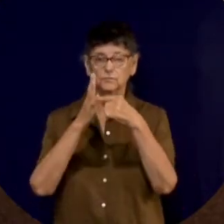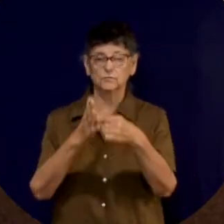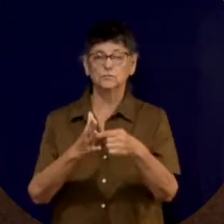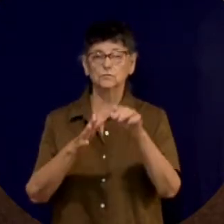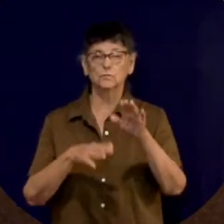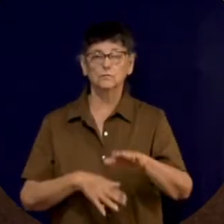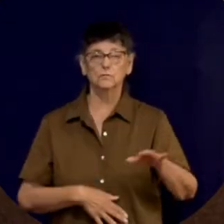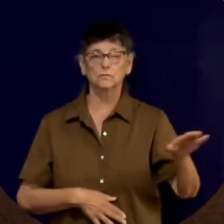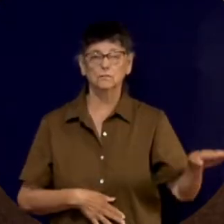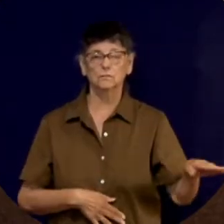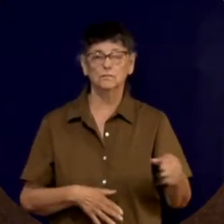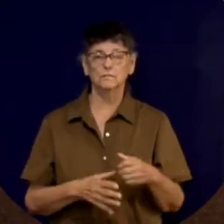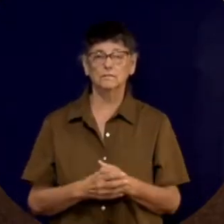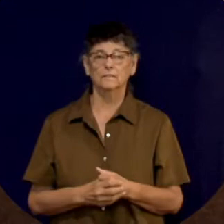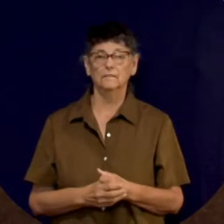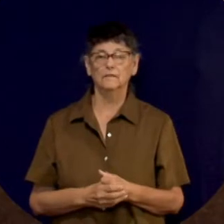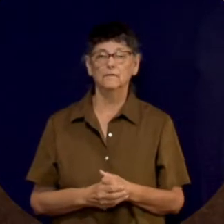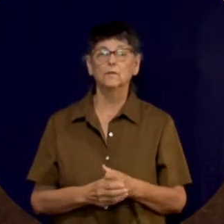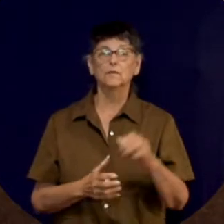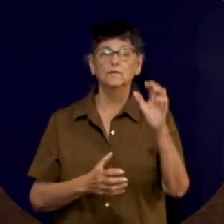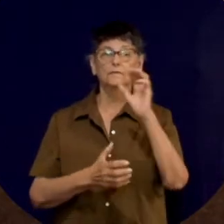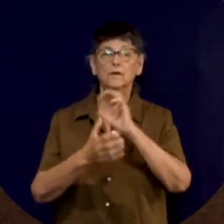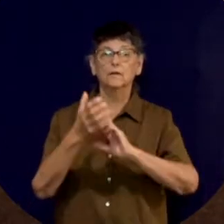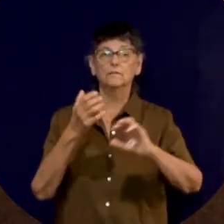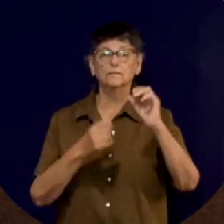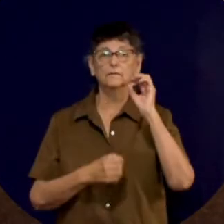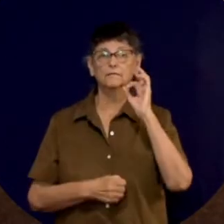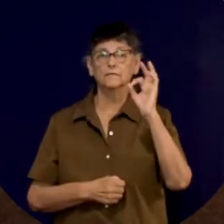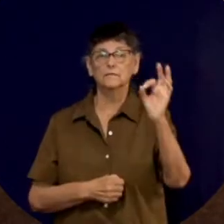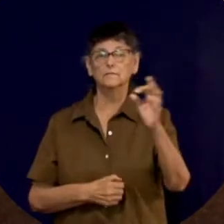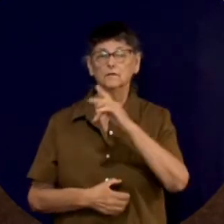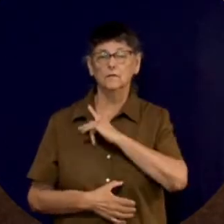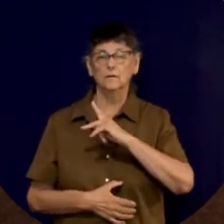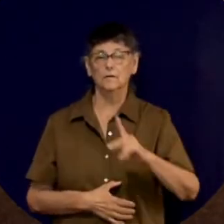little ones the mysteries of the